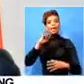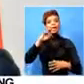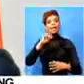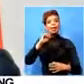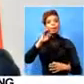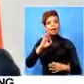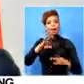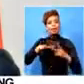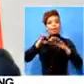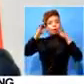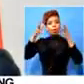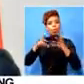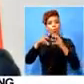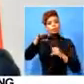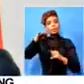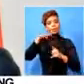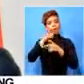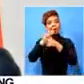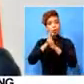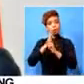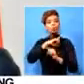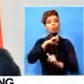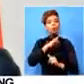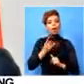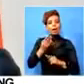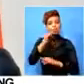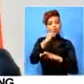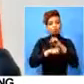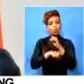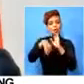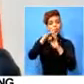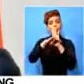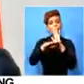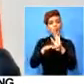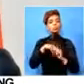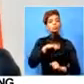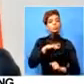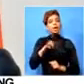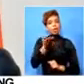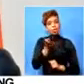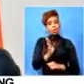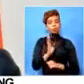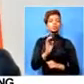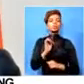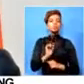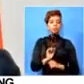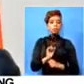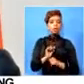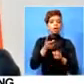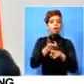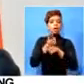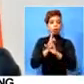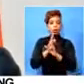which came with structural adjustment programs, while those loans contributed to the death of democracy in